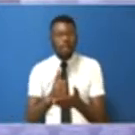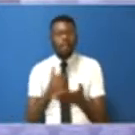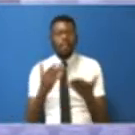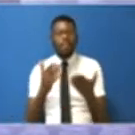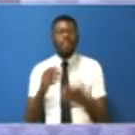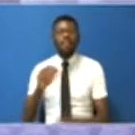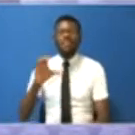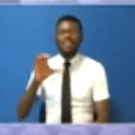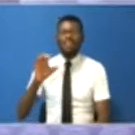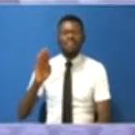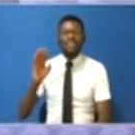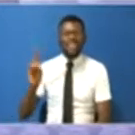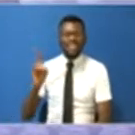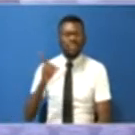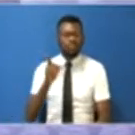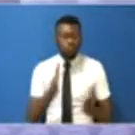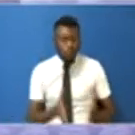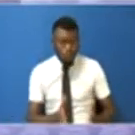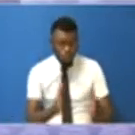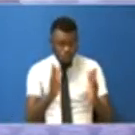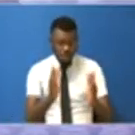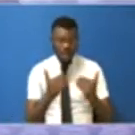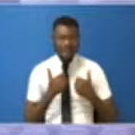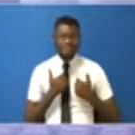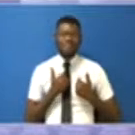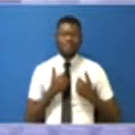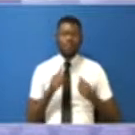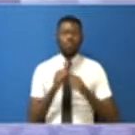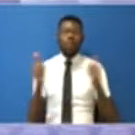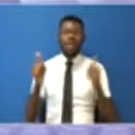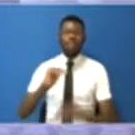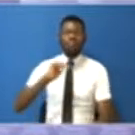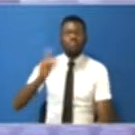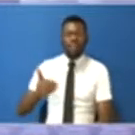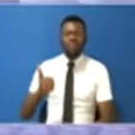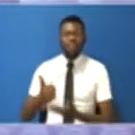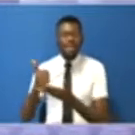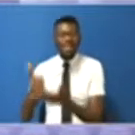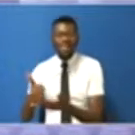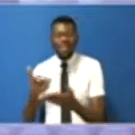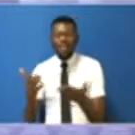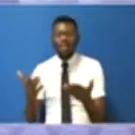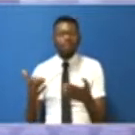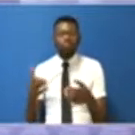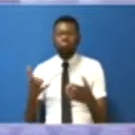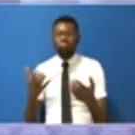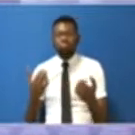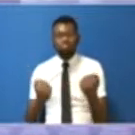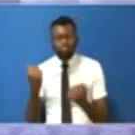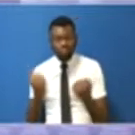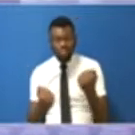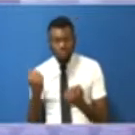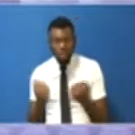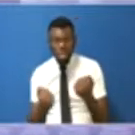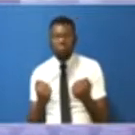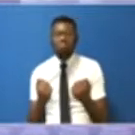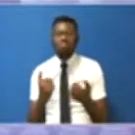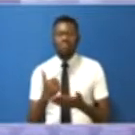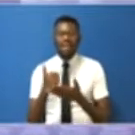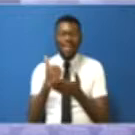central business district which is something we must do in this city make sure that non-motorized transport we democratize transport